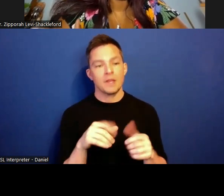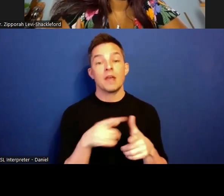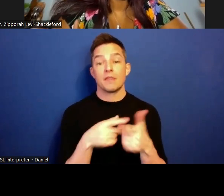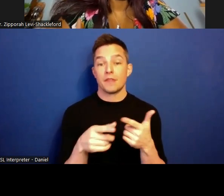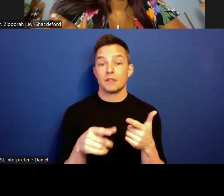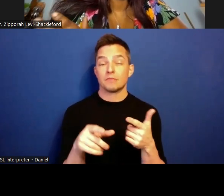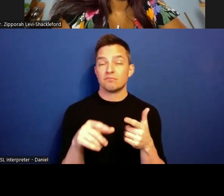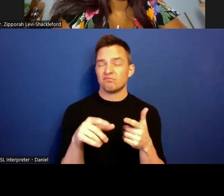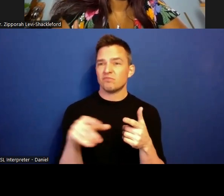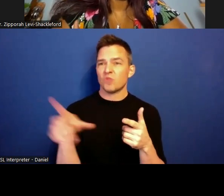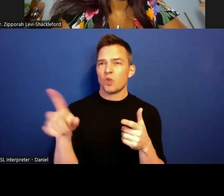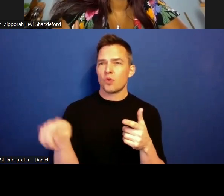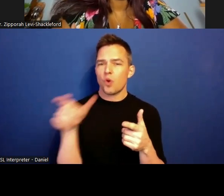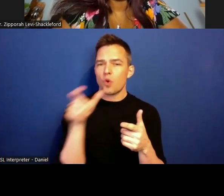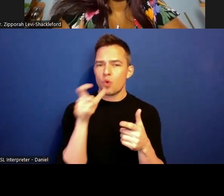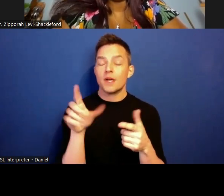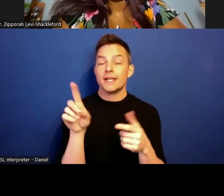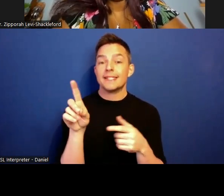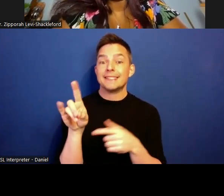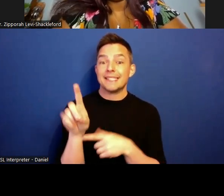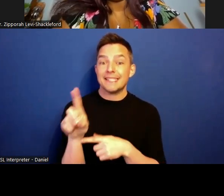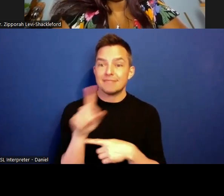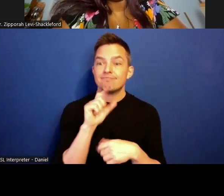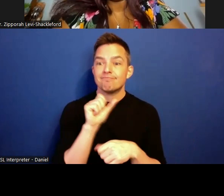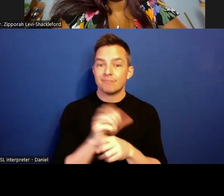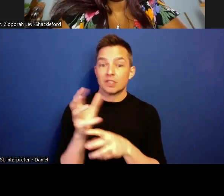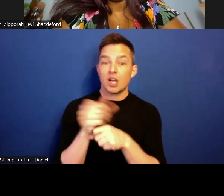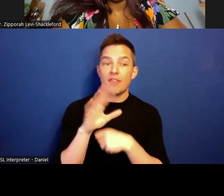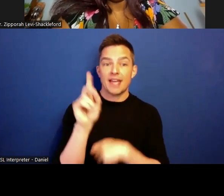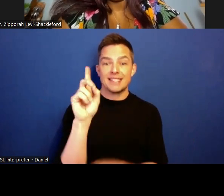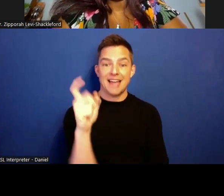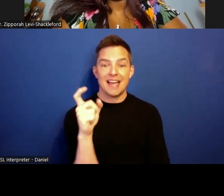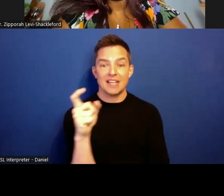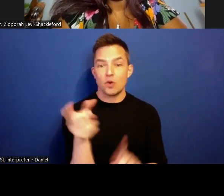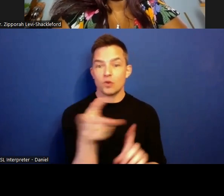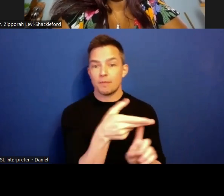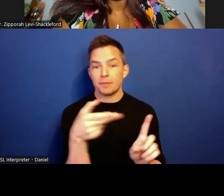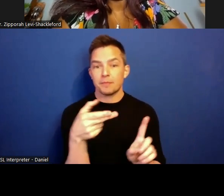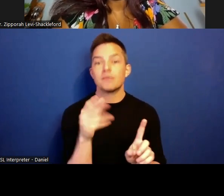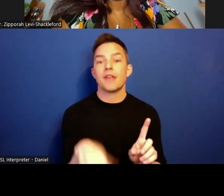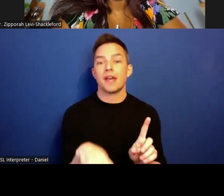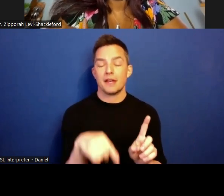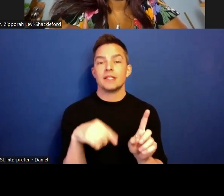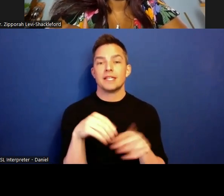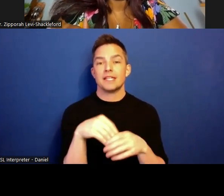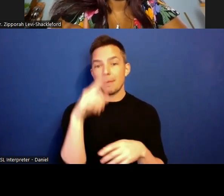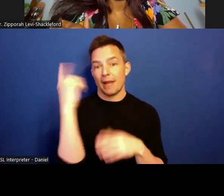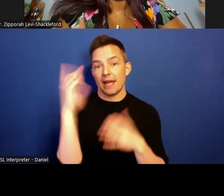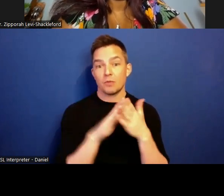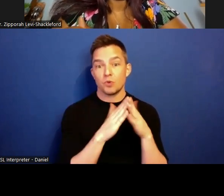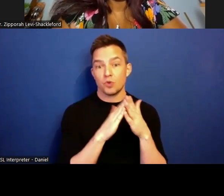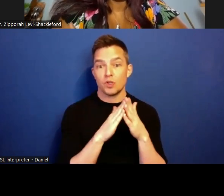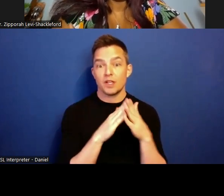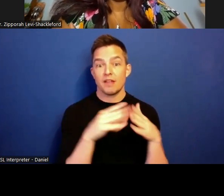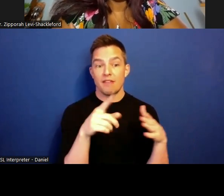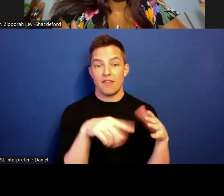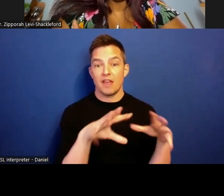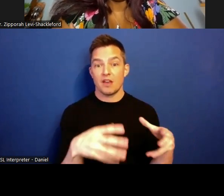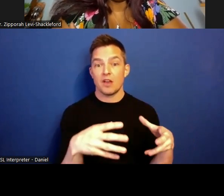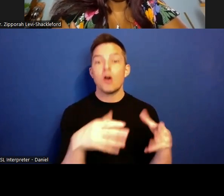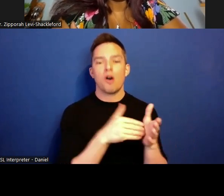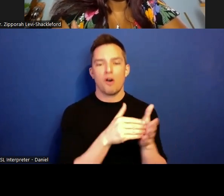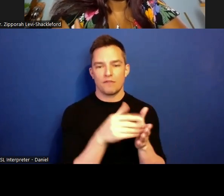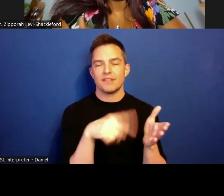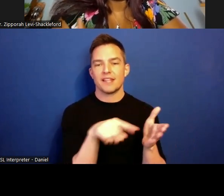the ones that did actually receive that diagnosis um, in the Black community were often those